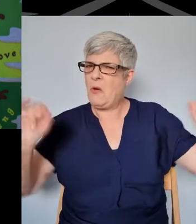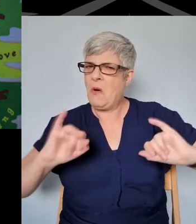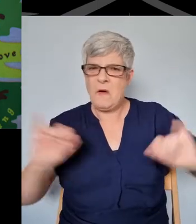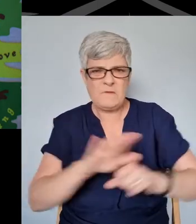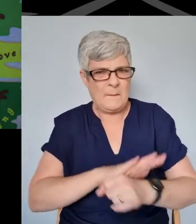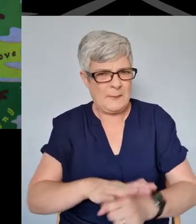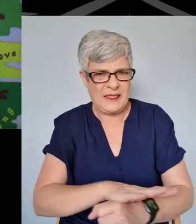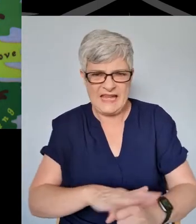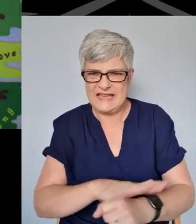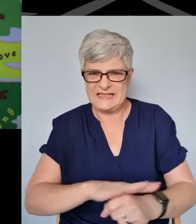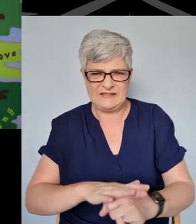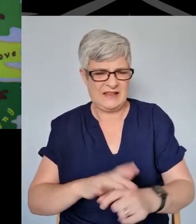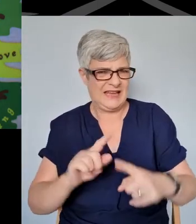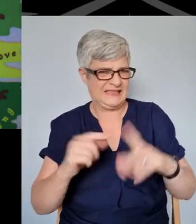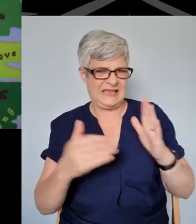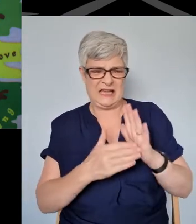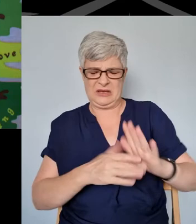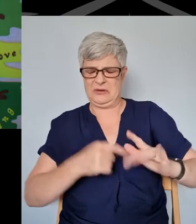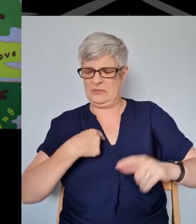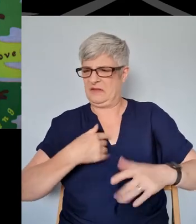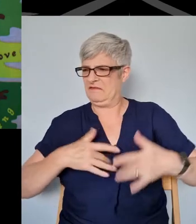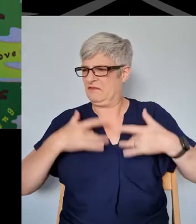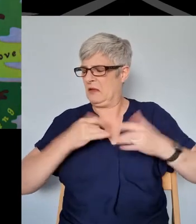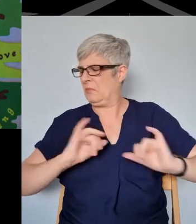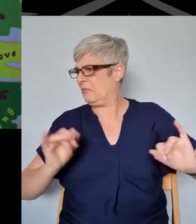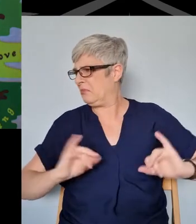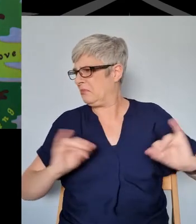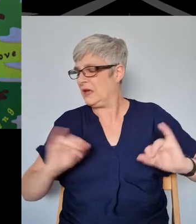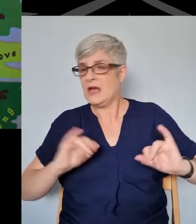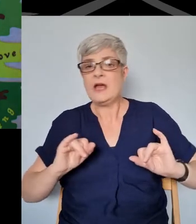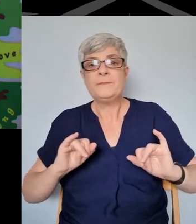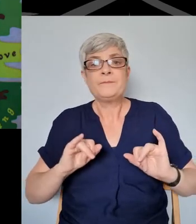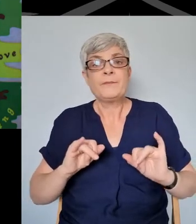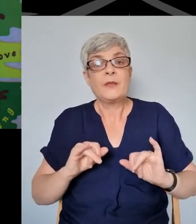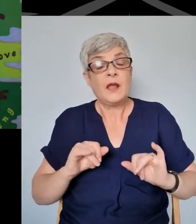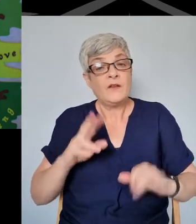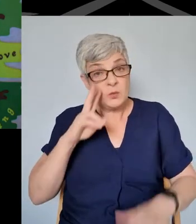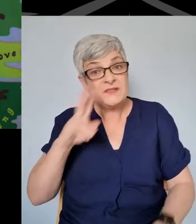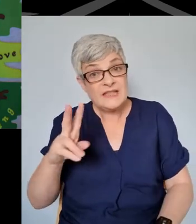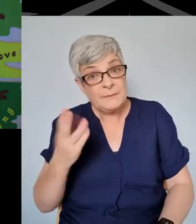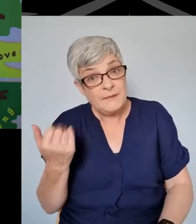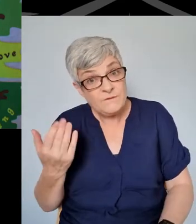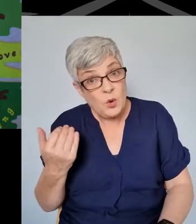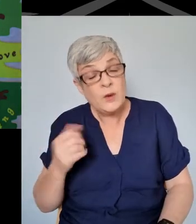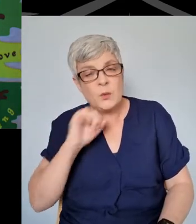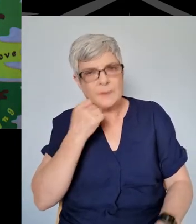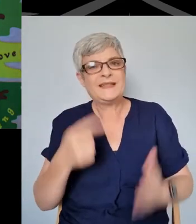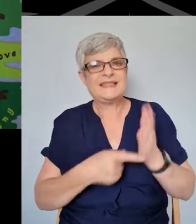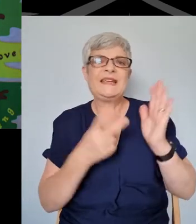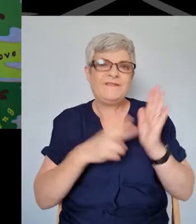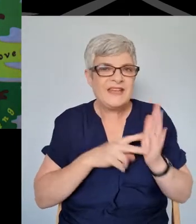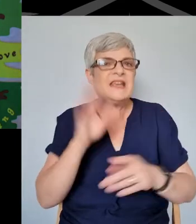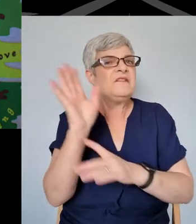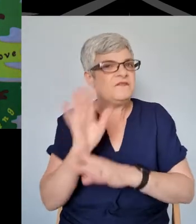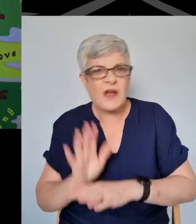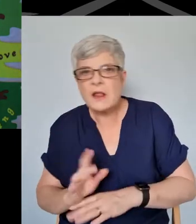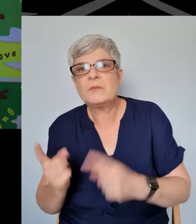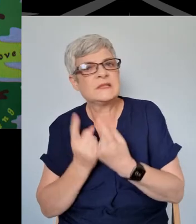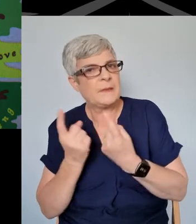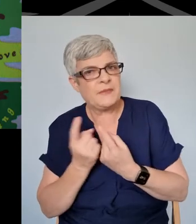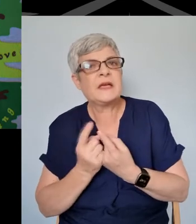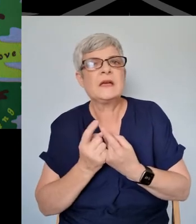for Ezekiel to be. If we've seen anything like it, it will have been on our screens, either on the film or television,